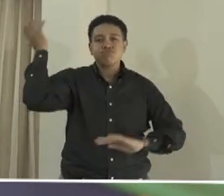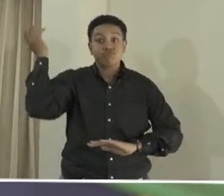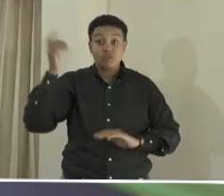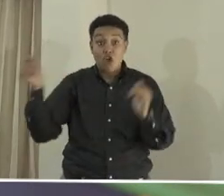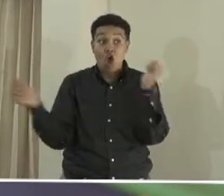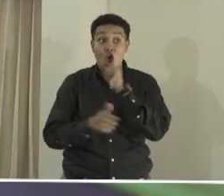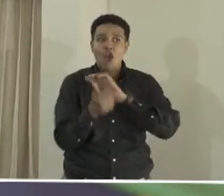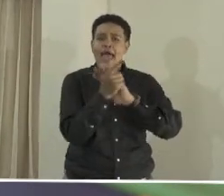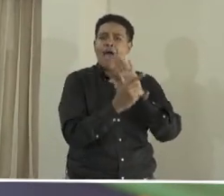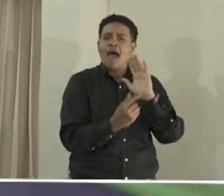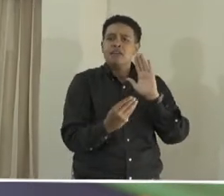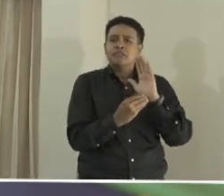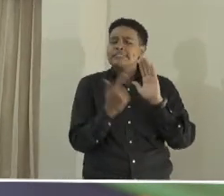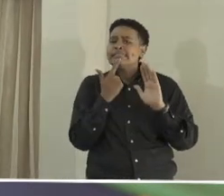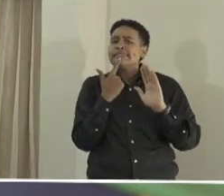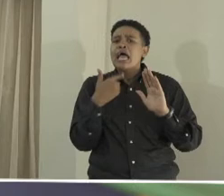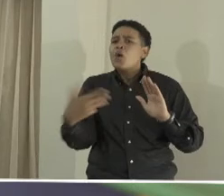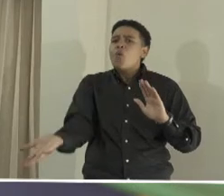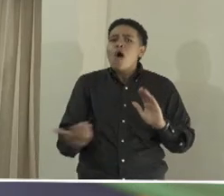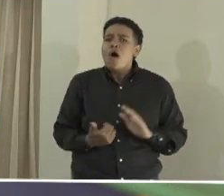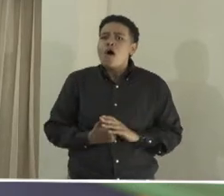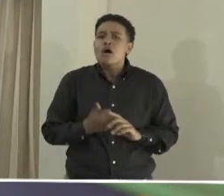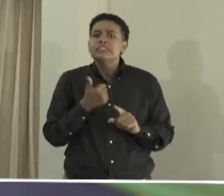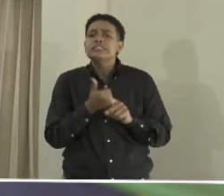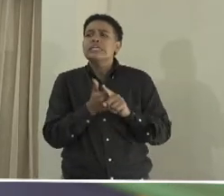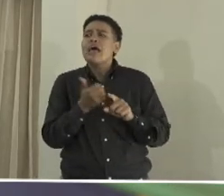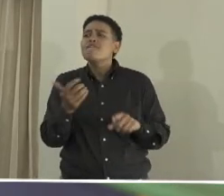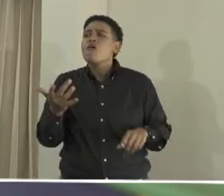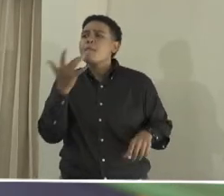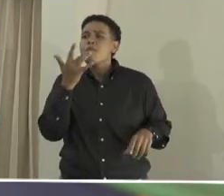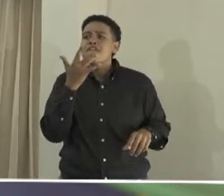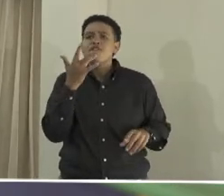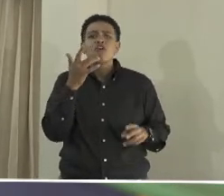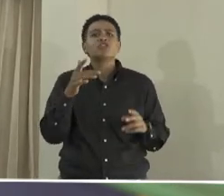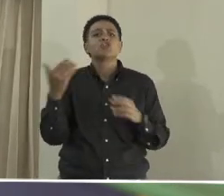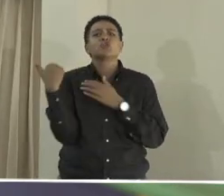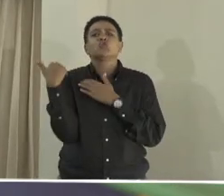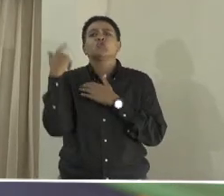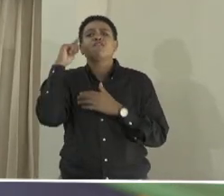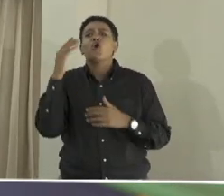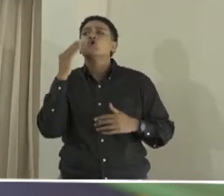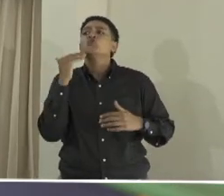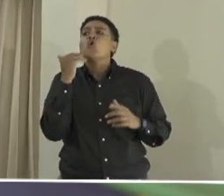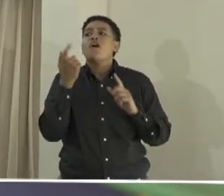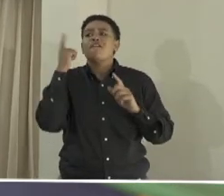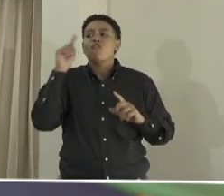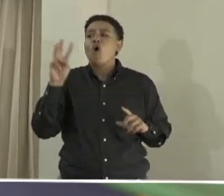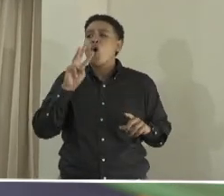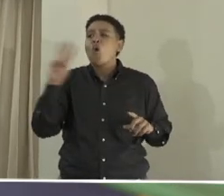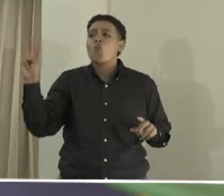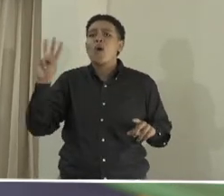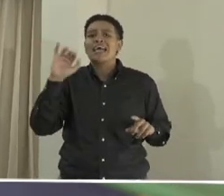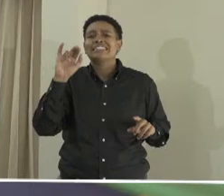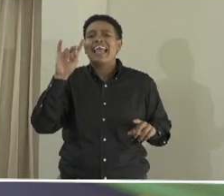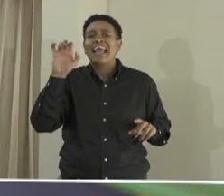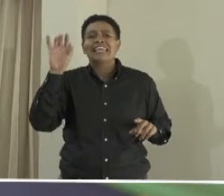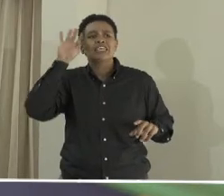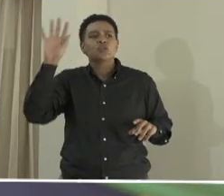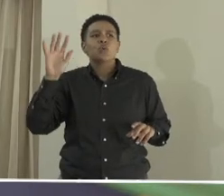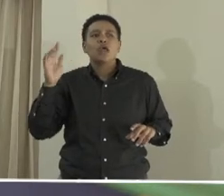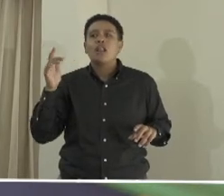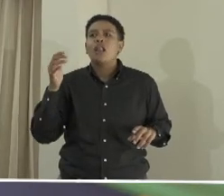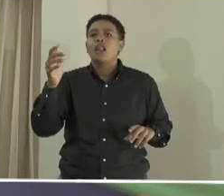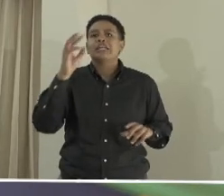was a stipulation that preferential duties for sugar from the West Indies would be phased out over a